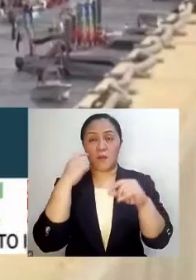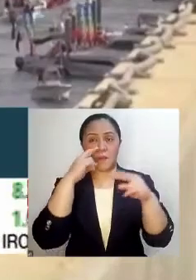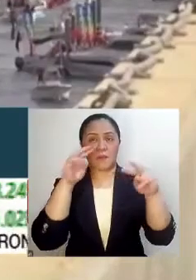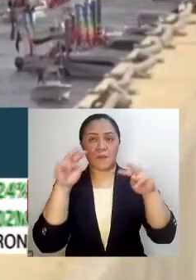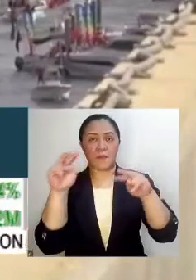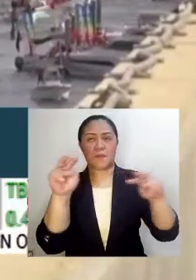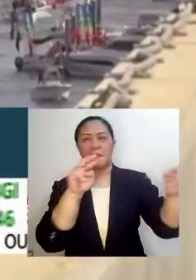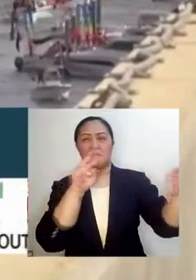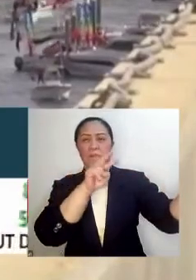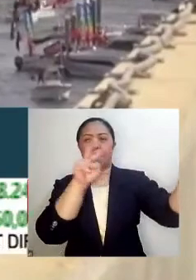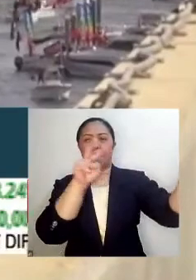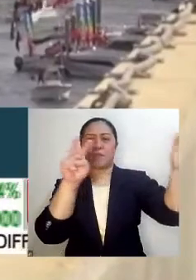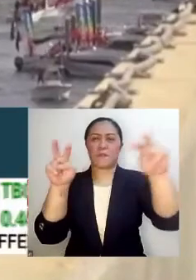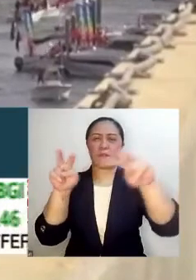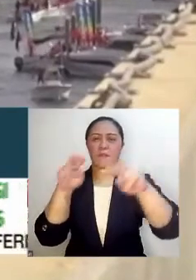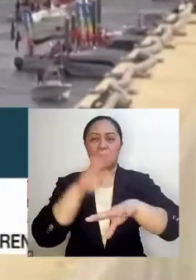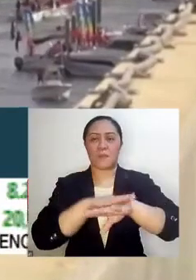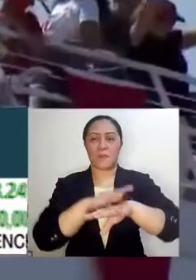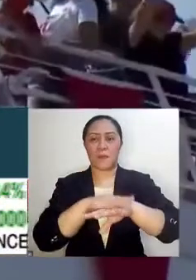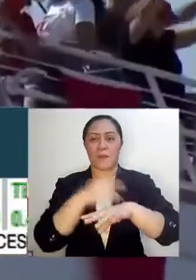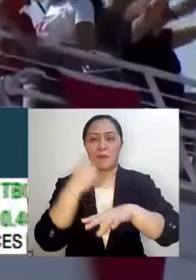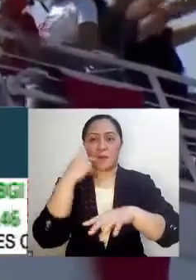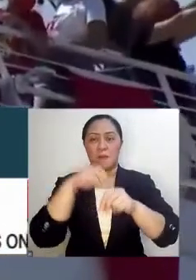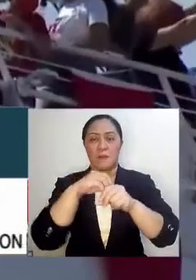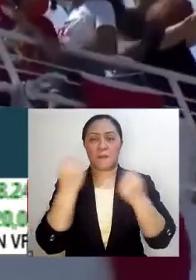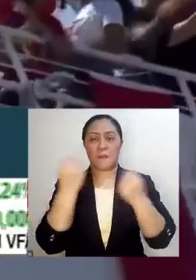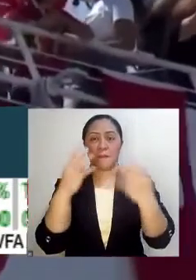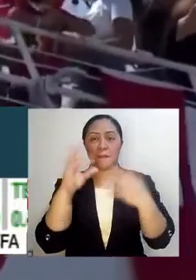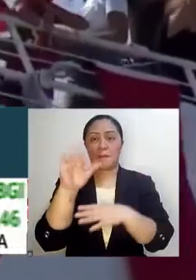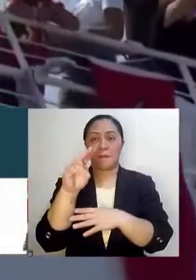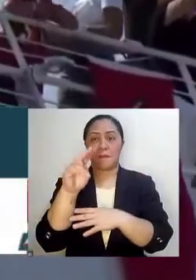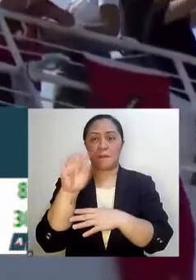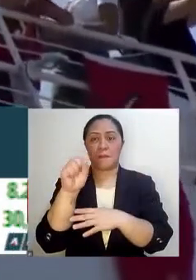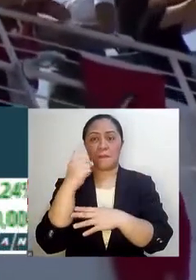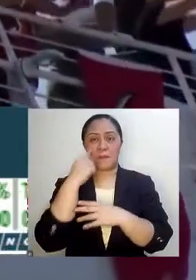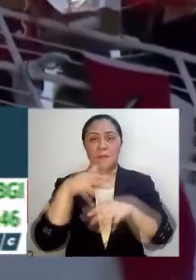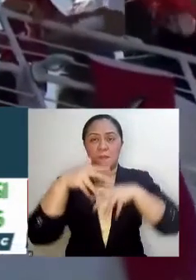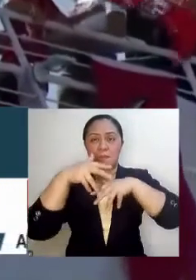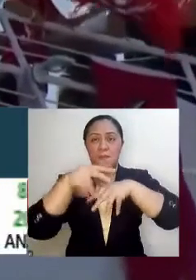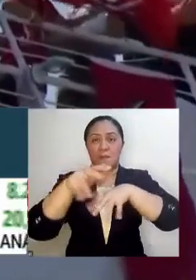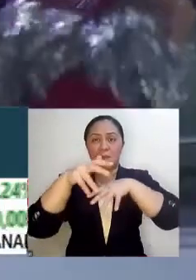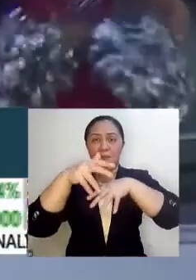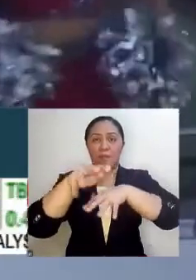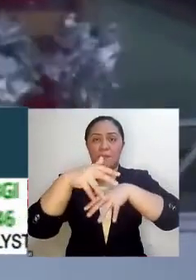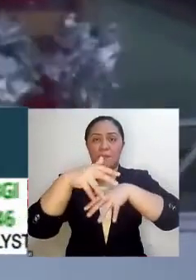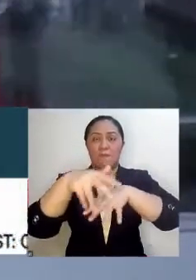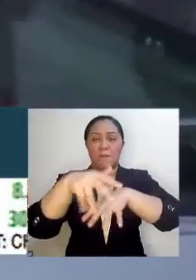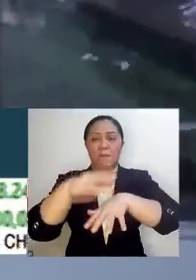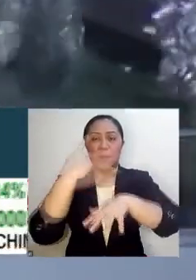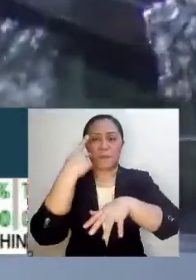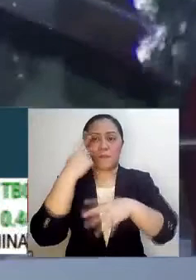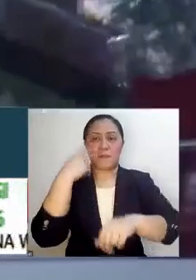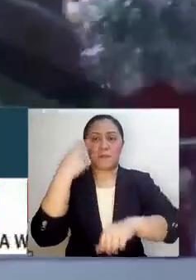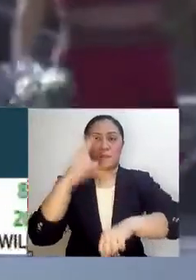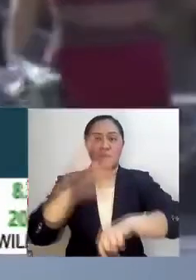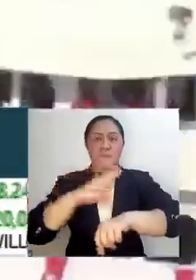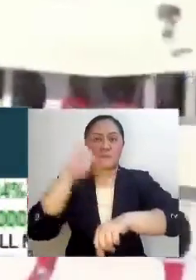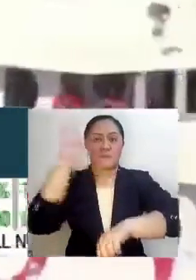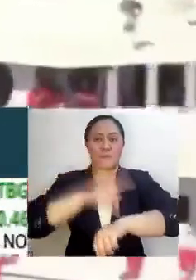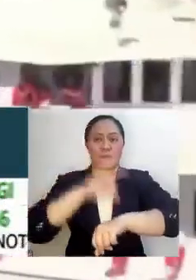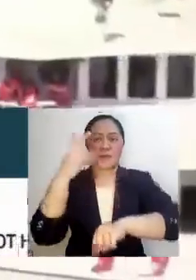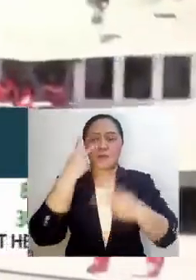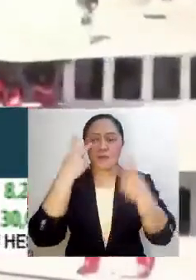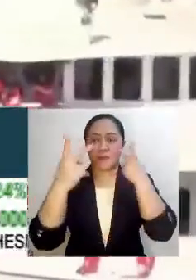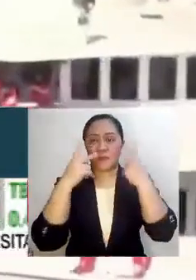downtown area where Bucs fans could watch the parade. The Buccaneers, led by seven-time Super Bowl champion Tom Brady, won